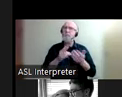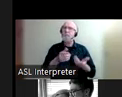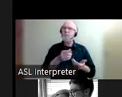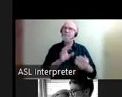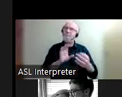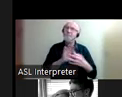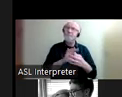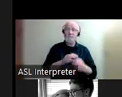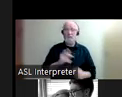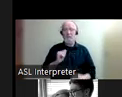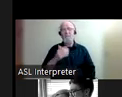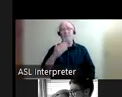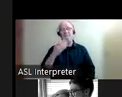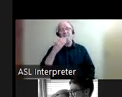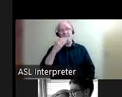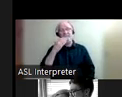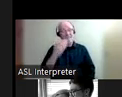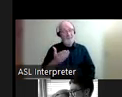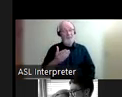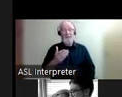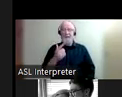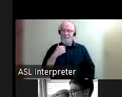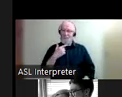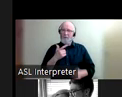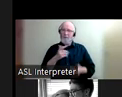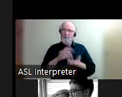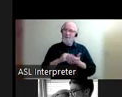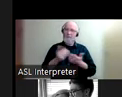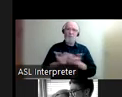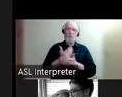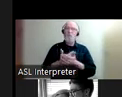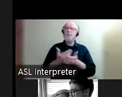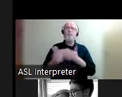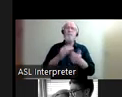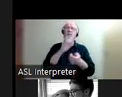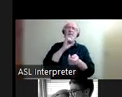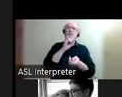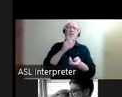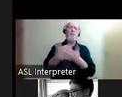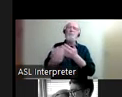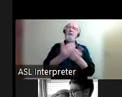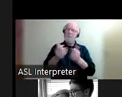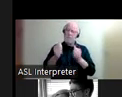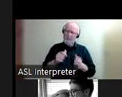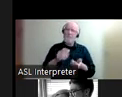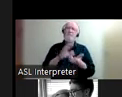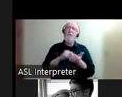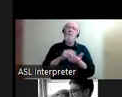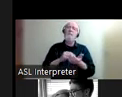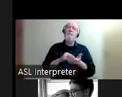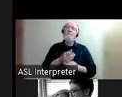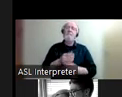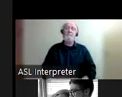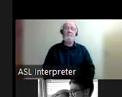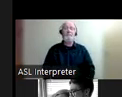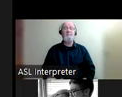just a great way to you know, build on your skill set at any age. So it's really nice. We also